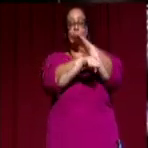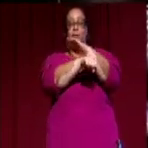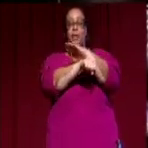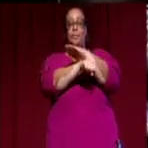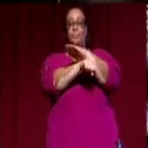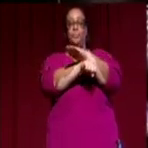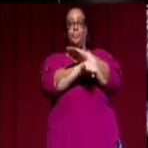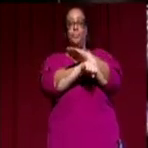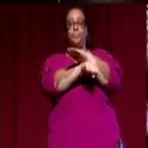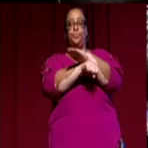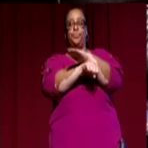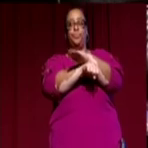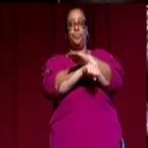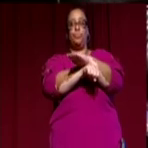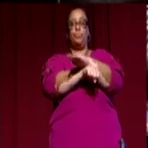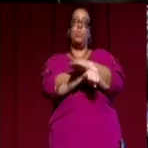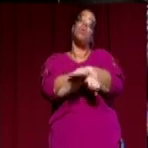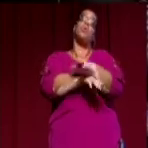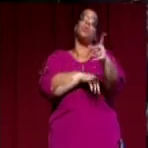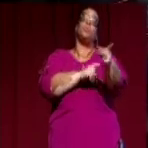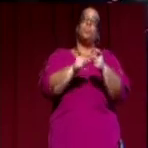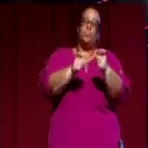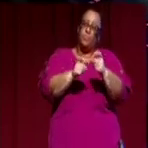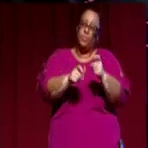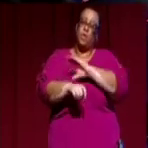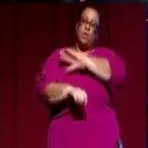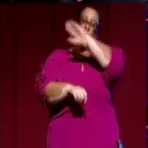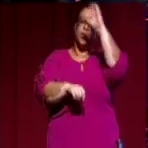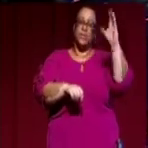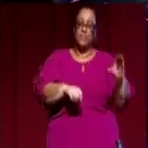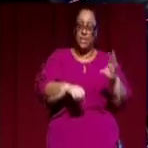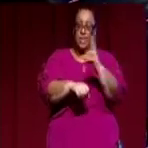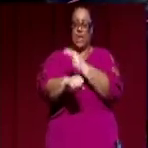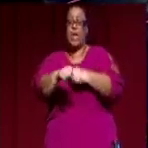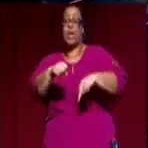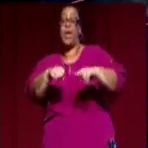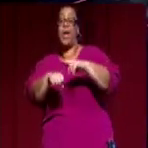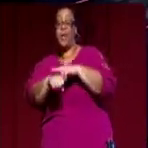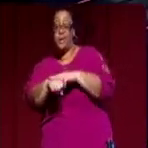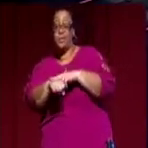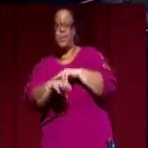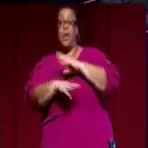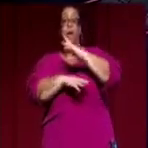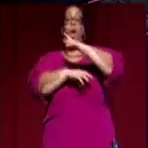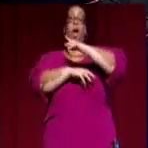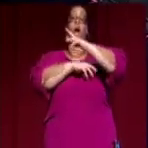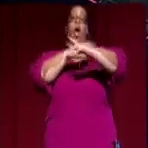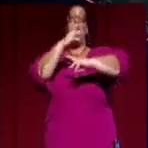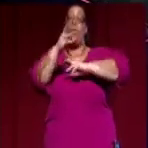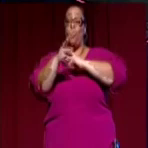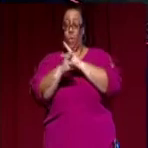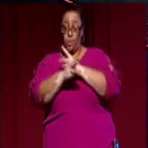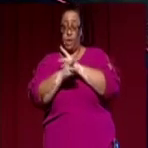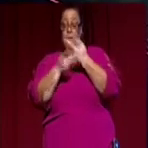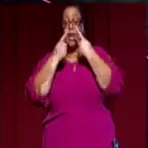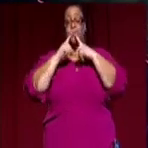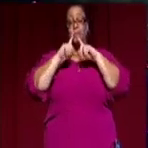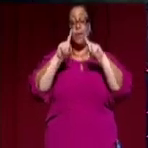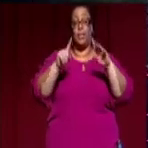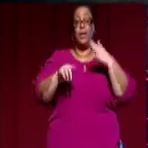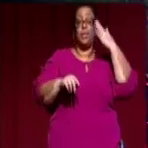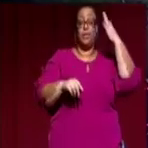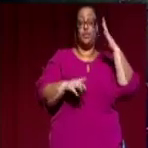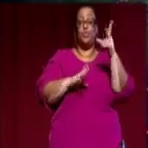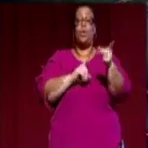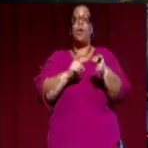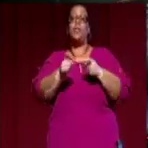We put our city in your hand. We put our nation in your hand, our world in your hand, and declare that you are